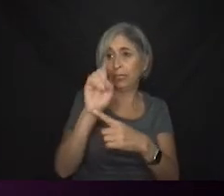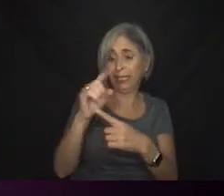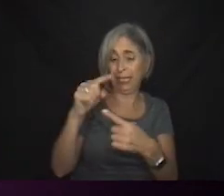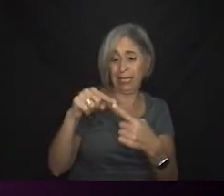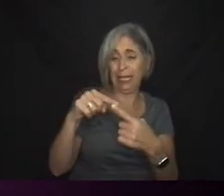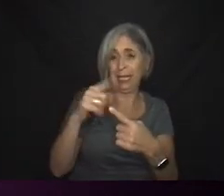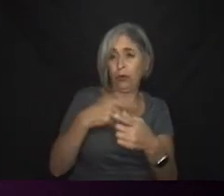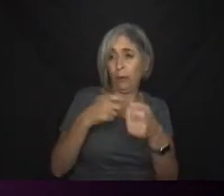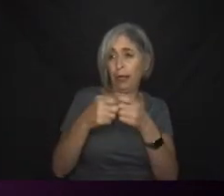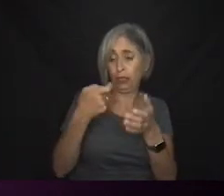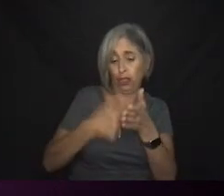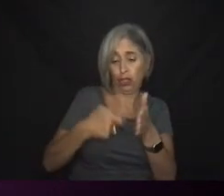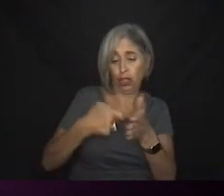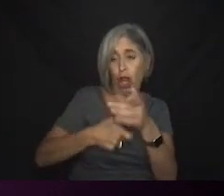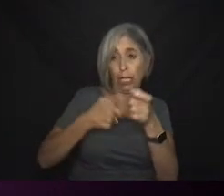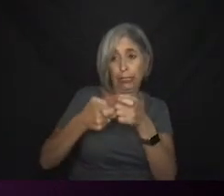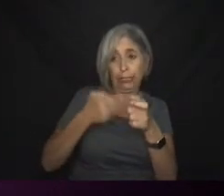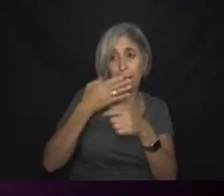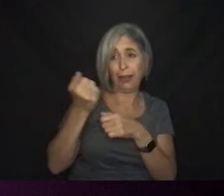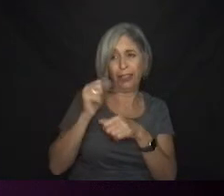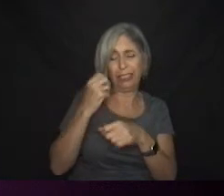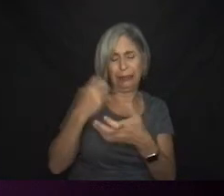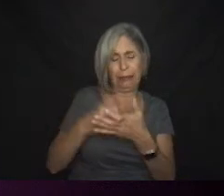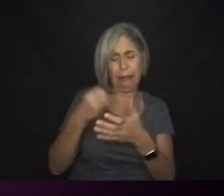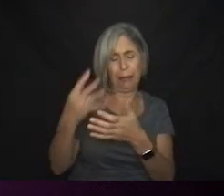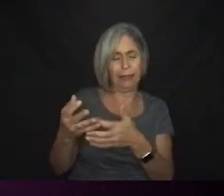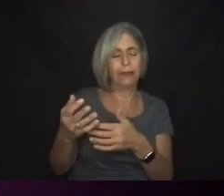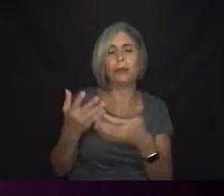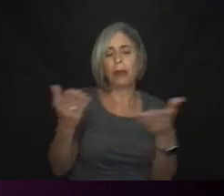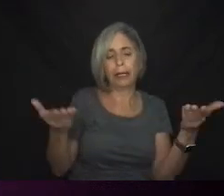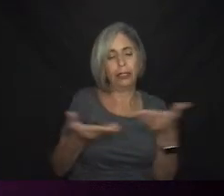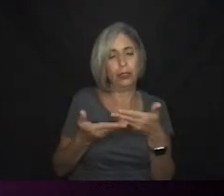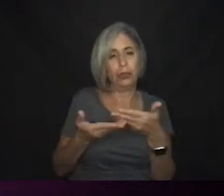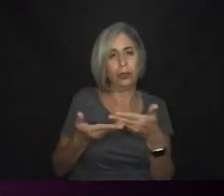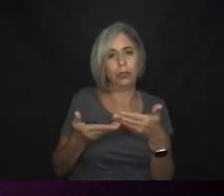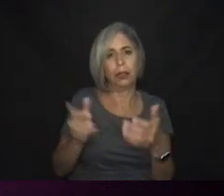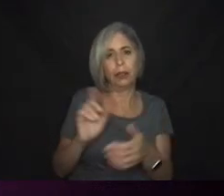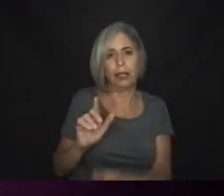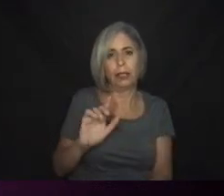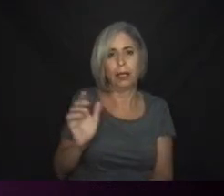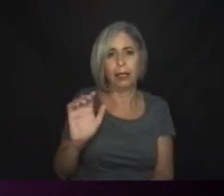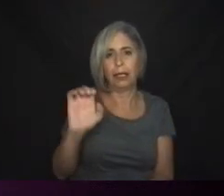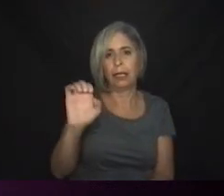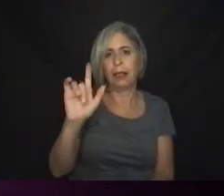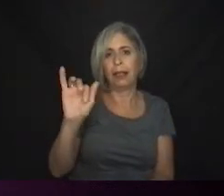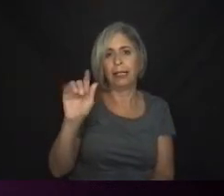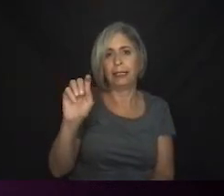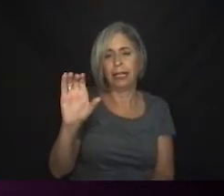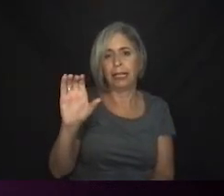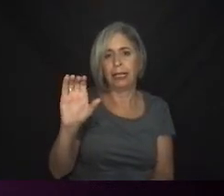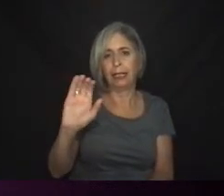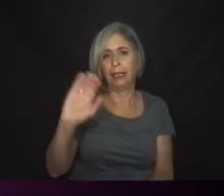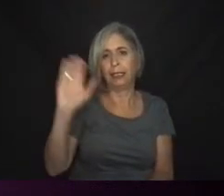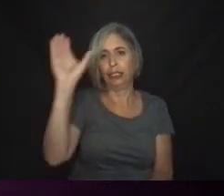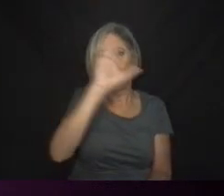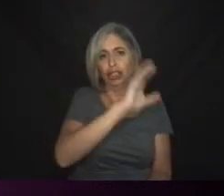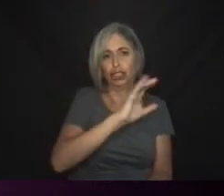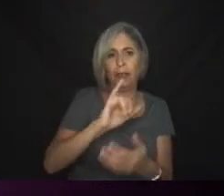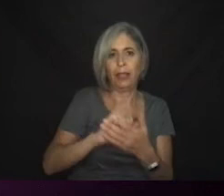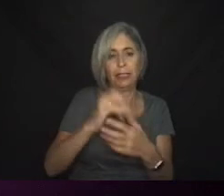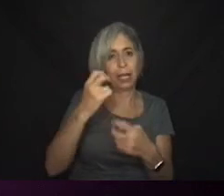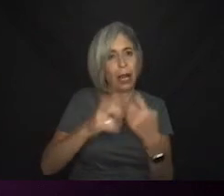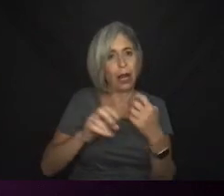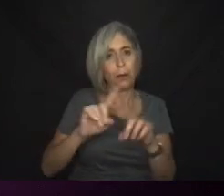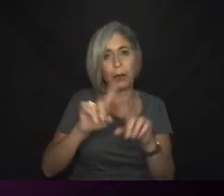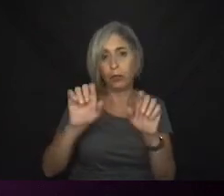you're managing your costs better. And so you maybe introduce something like Elasticsearch, which is hard, but